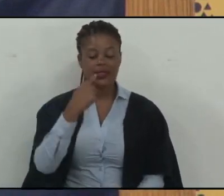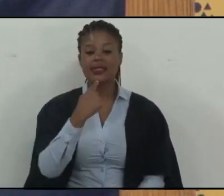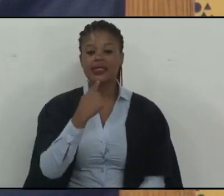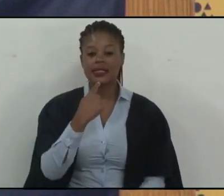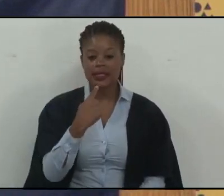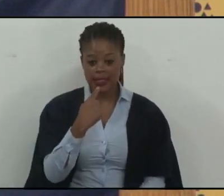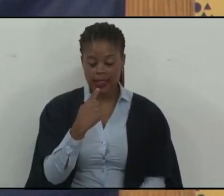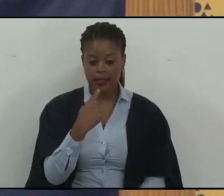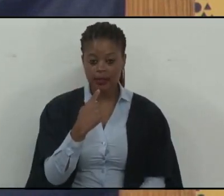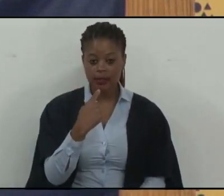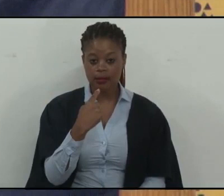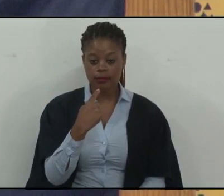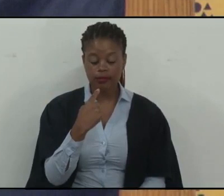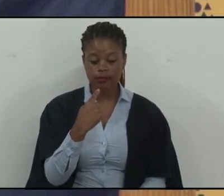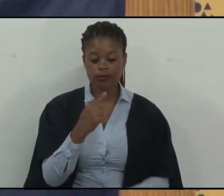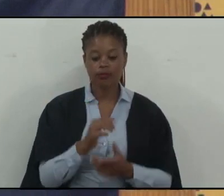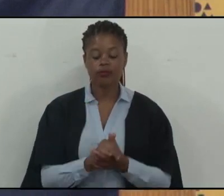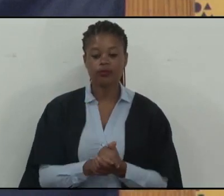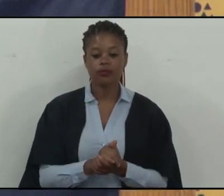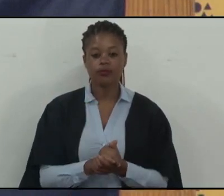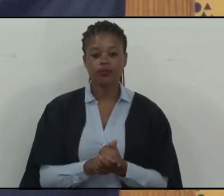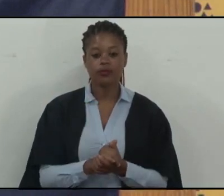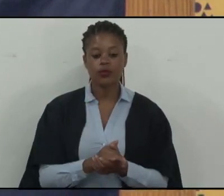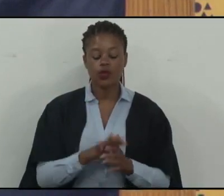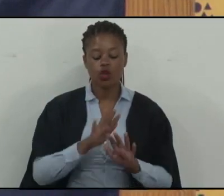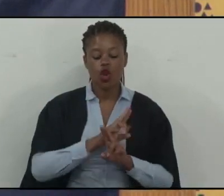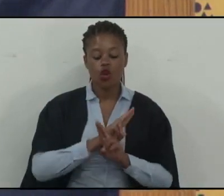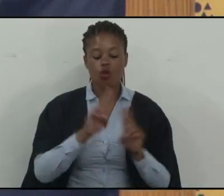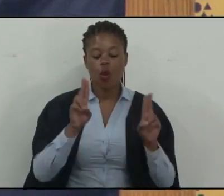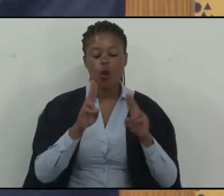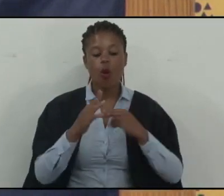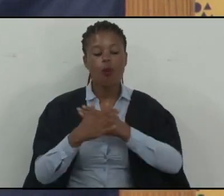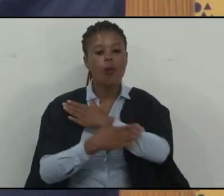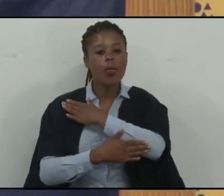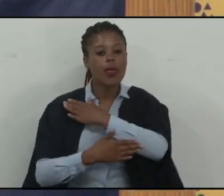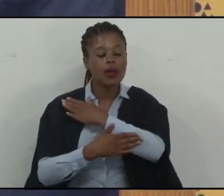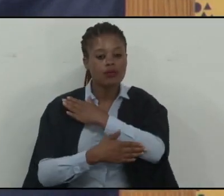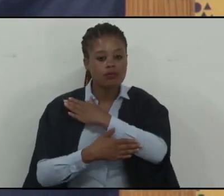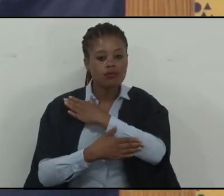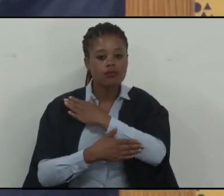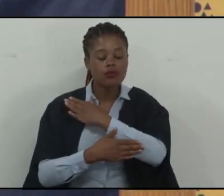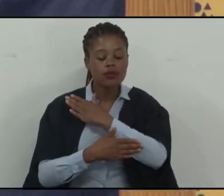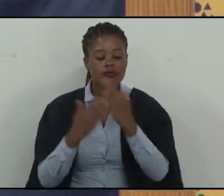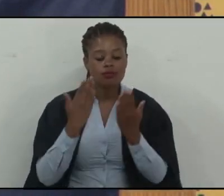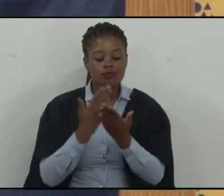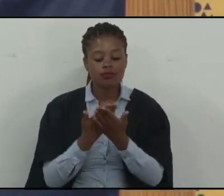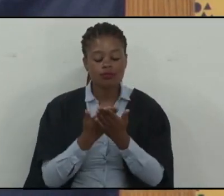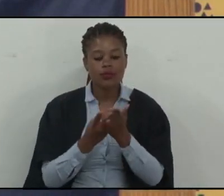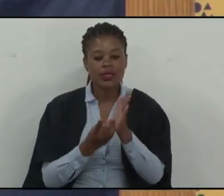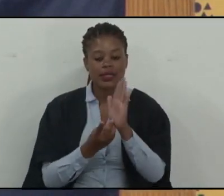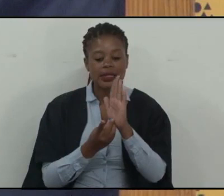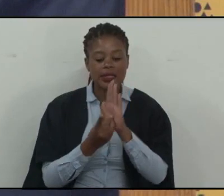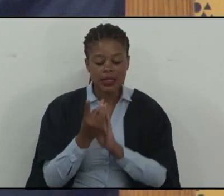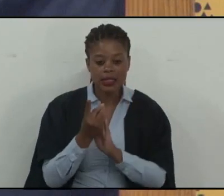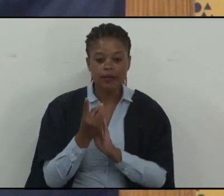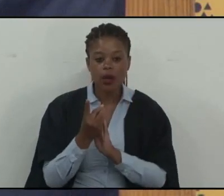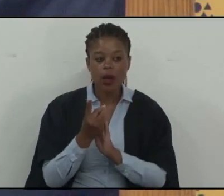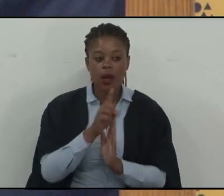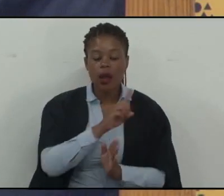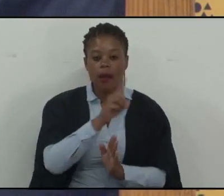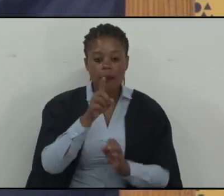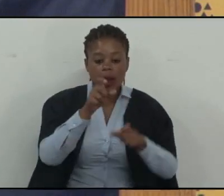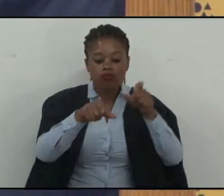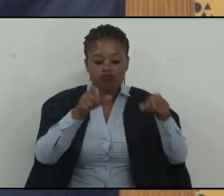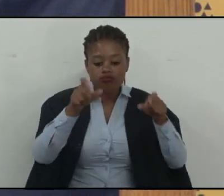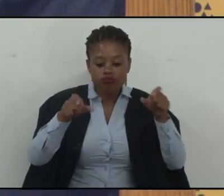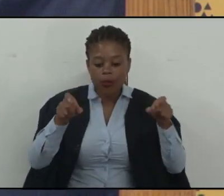leave these words with you, no country can really develop unless its citizens